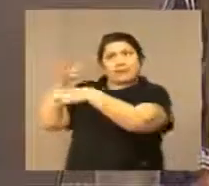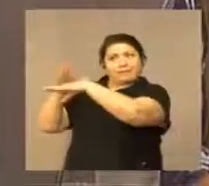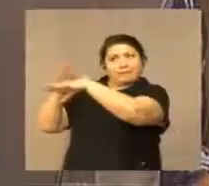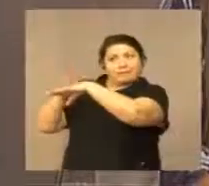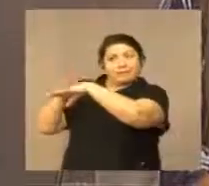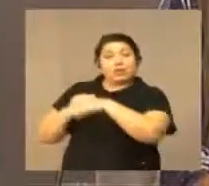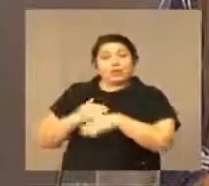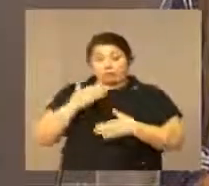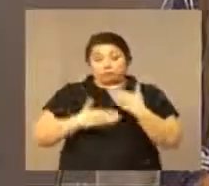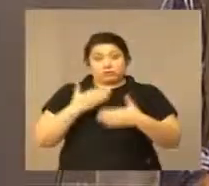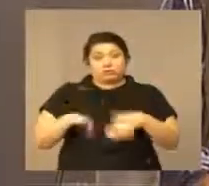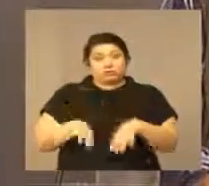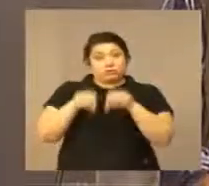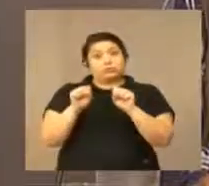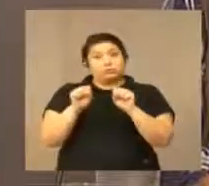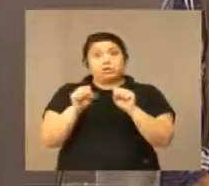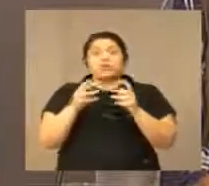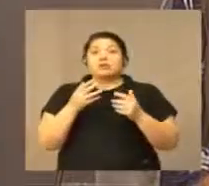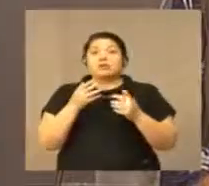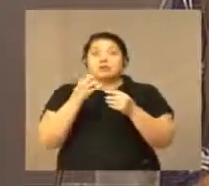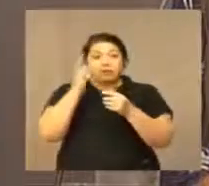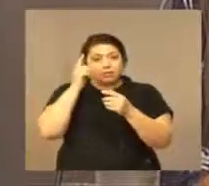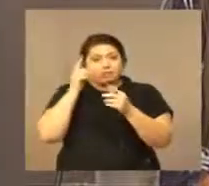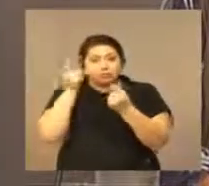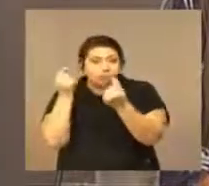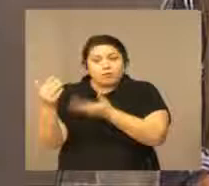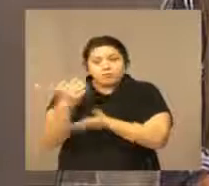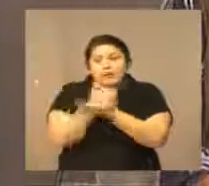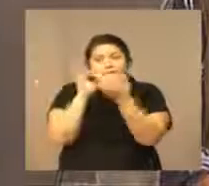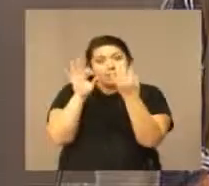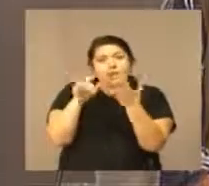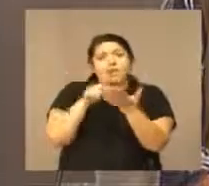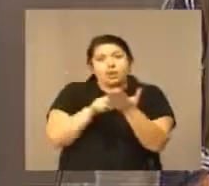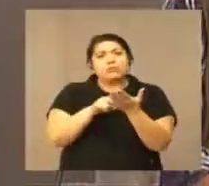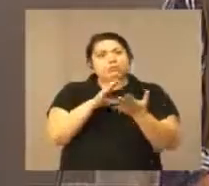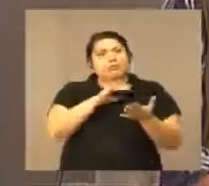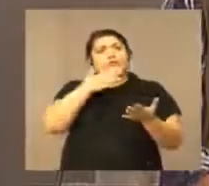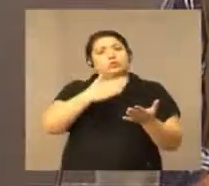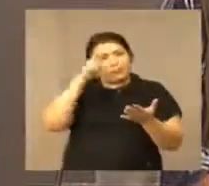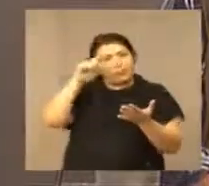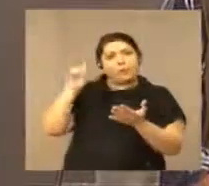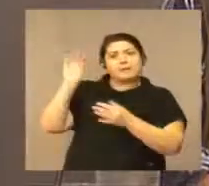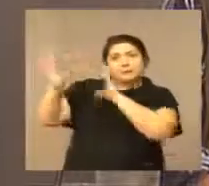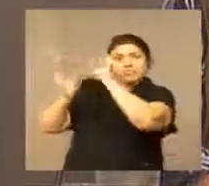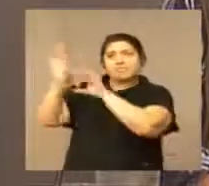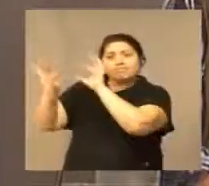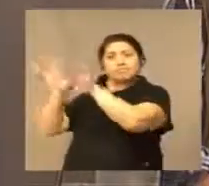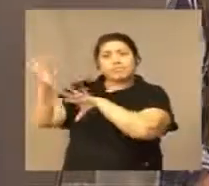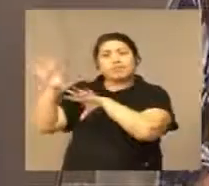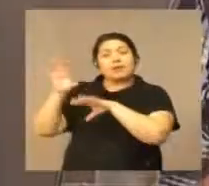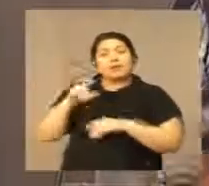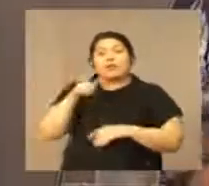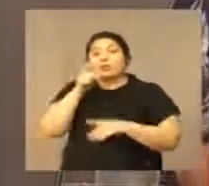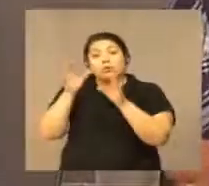Consultation processes are forms of input and ways of informing that advice. It's Cabinet and the Minister